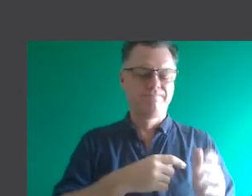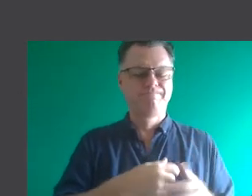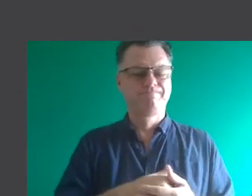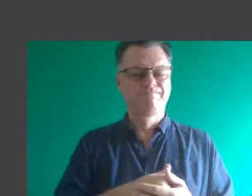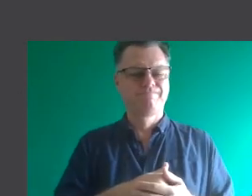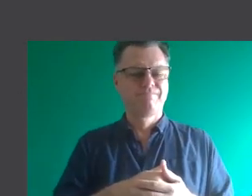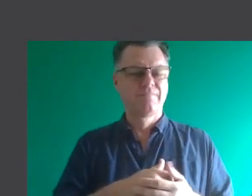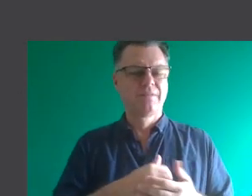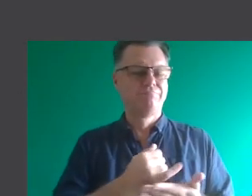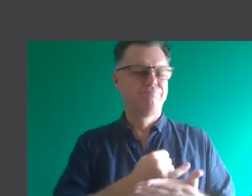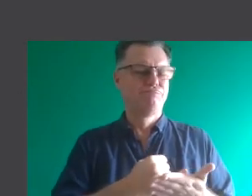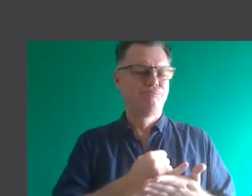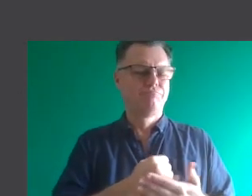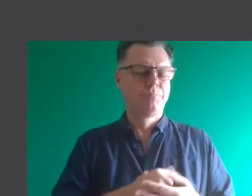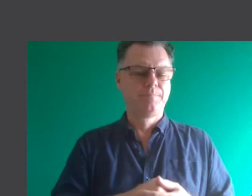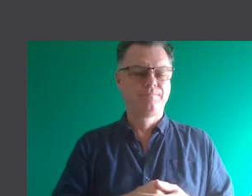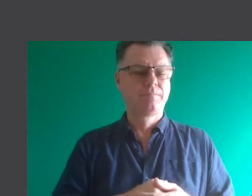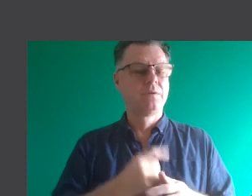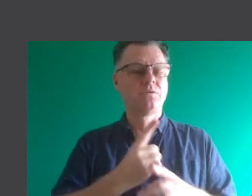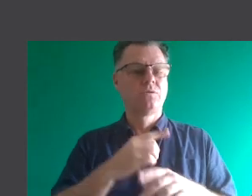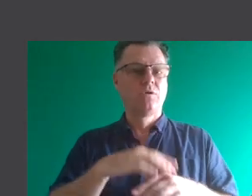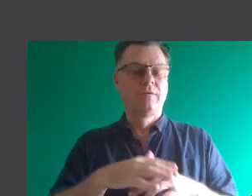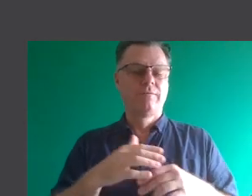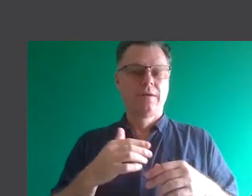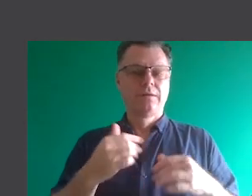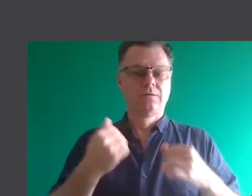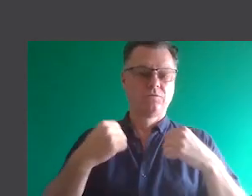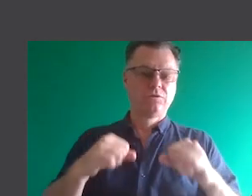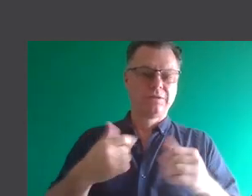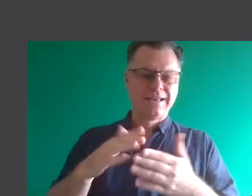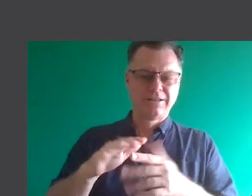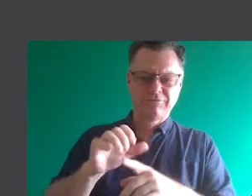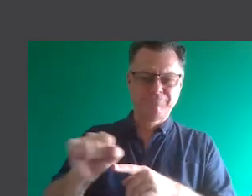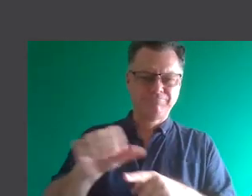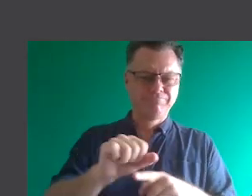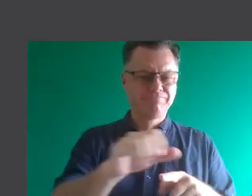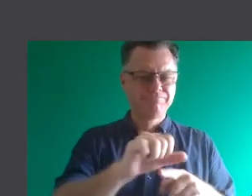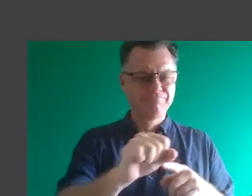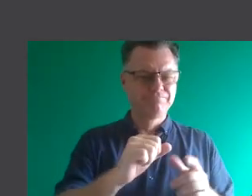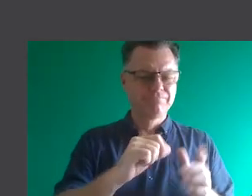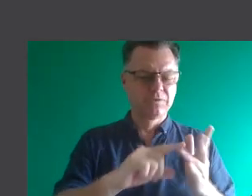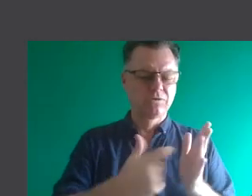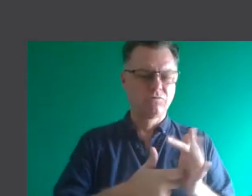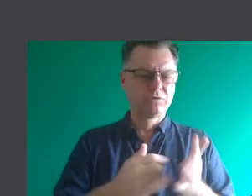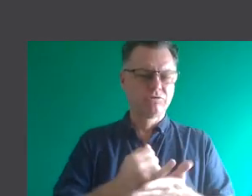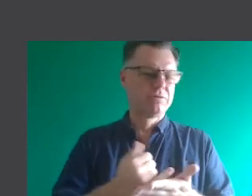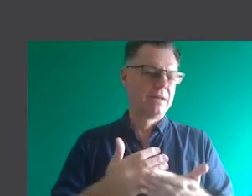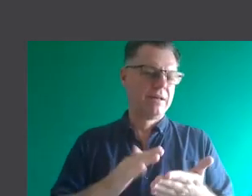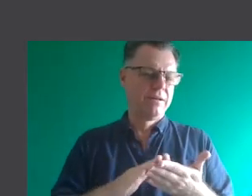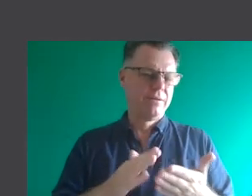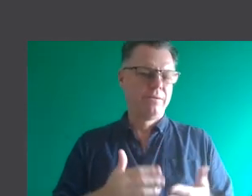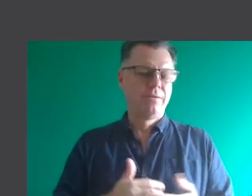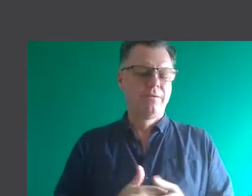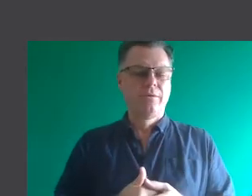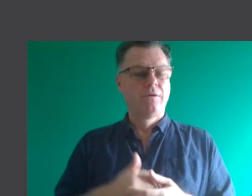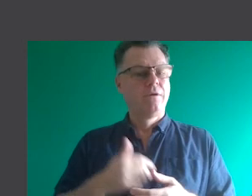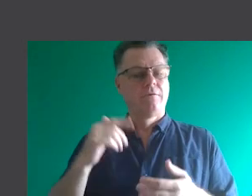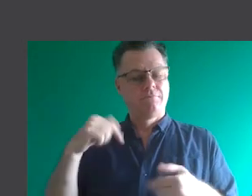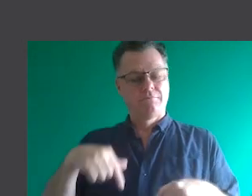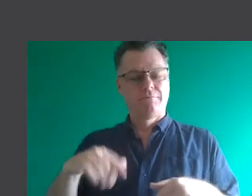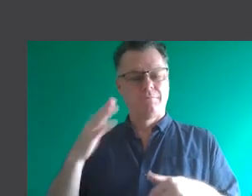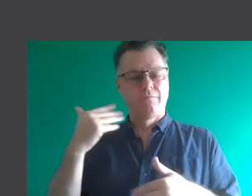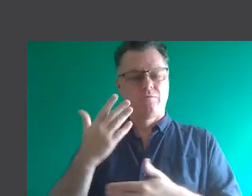When we talk about corruption detection and prevention strategies, I think, again, a lot of you would be familiar with what